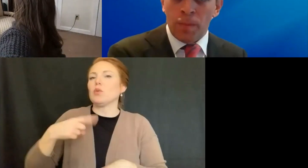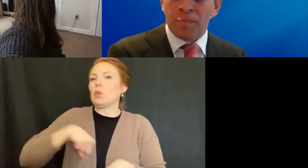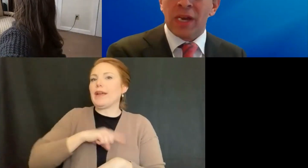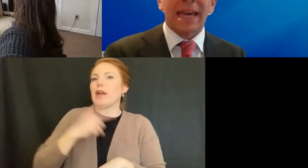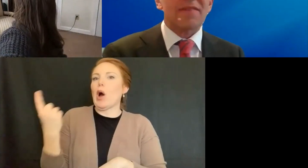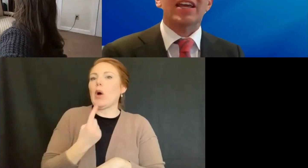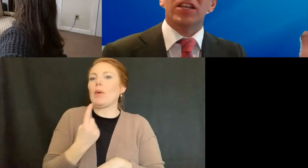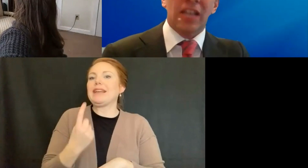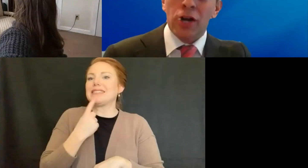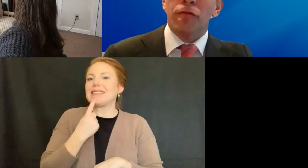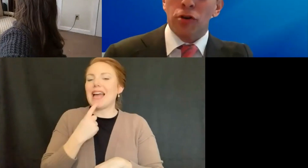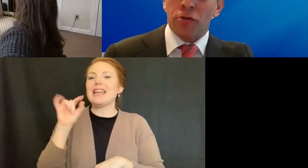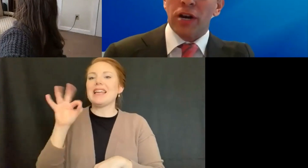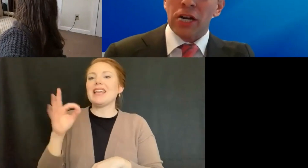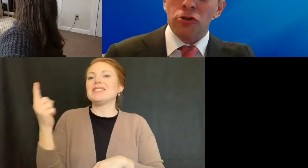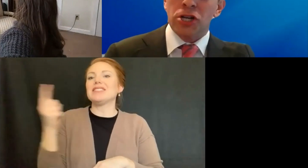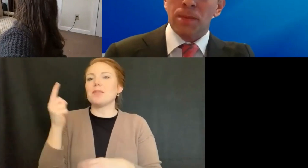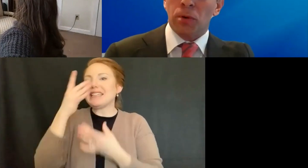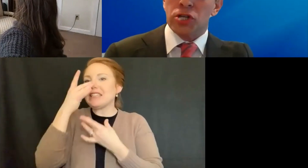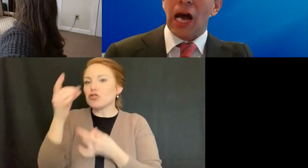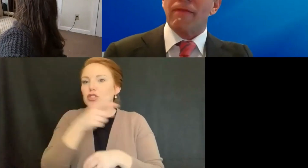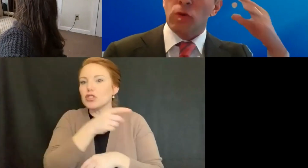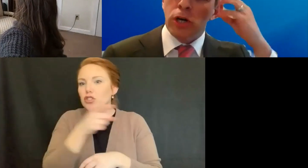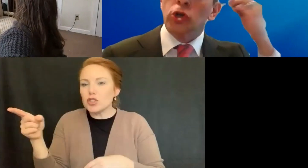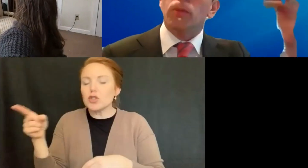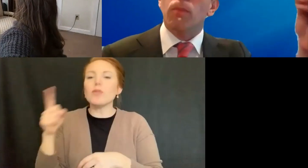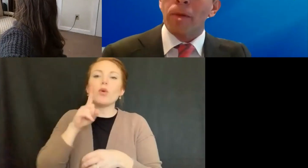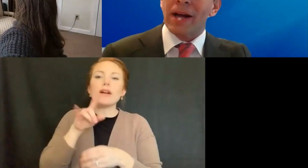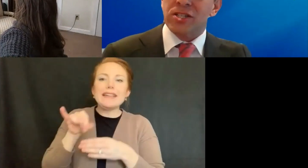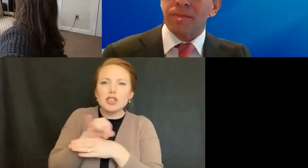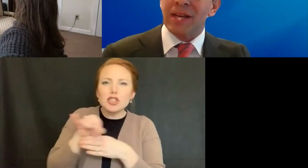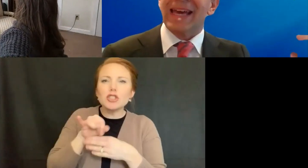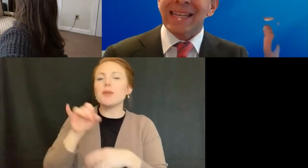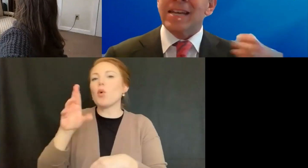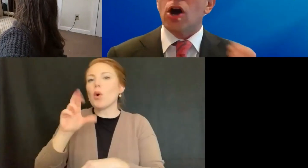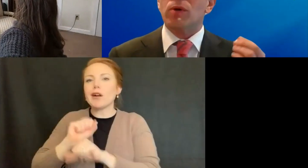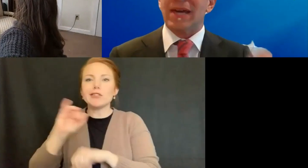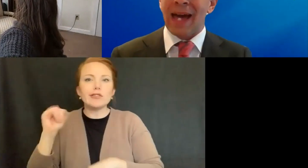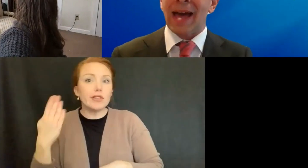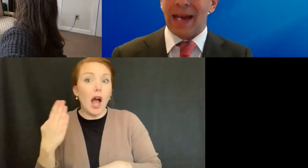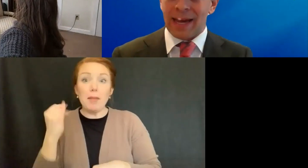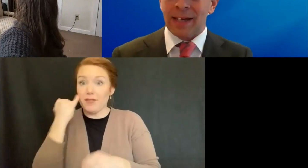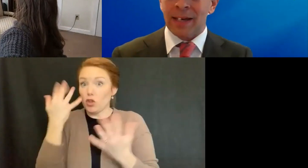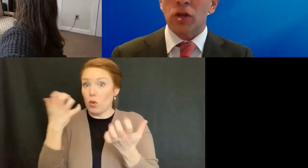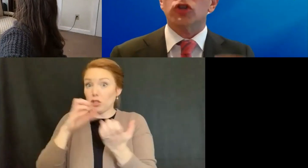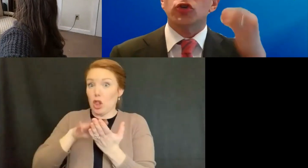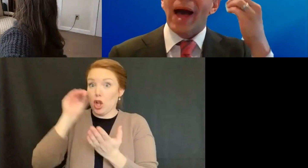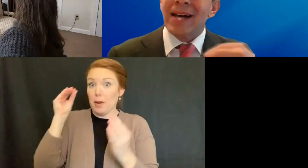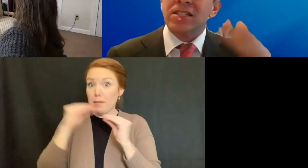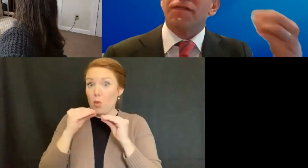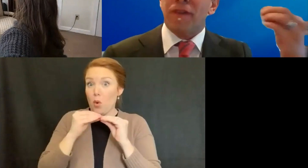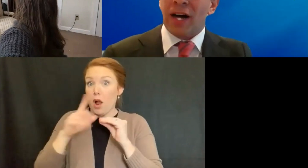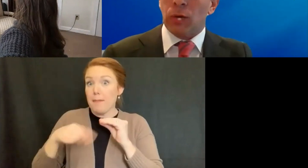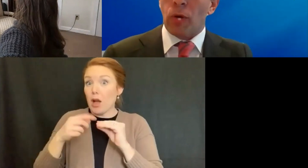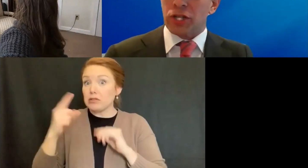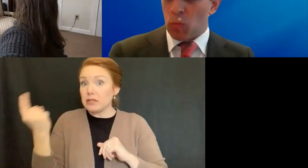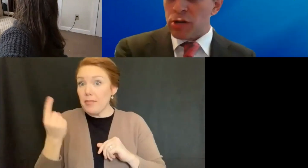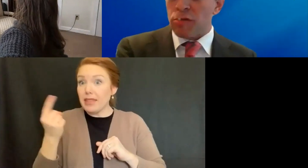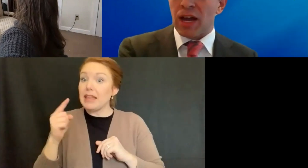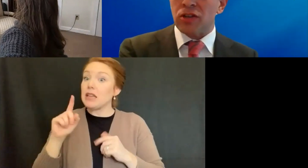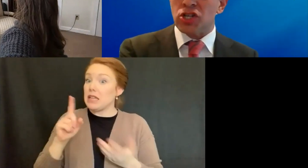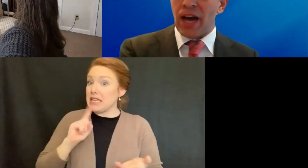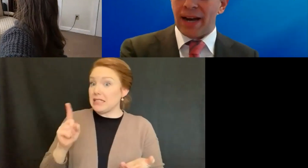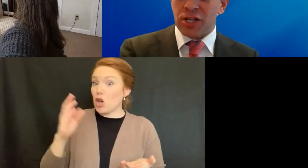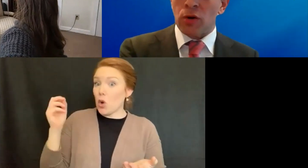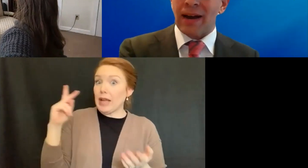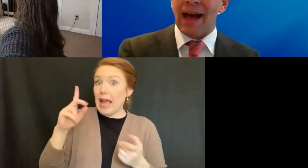interests you, even in an interview for an internship or a job, if you want to learn more about something, is it okay to ask a follow-up question?